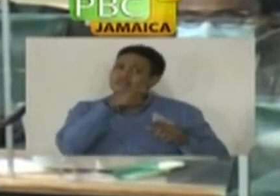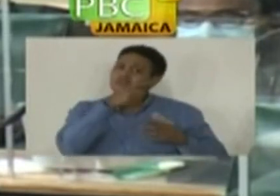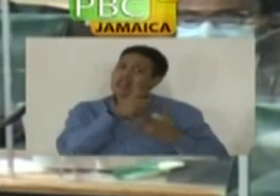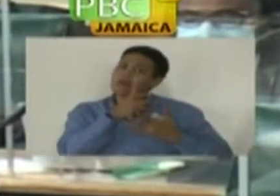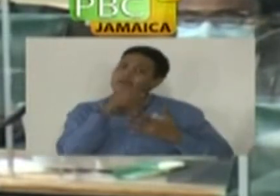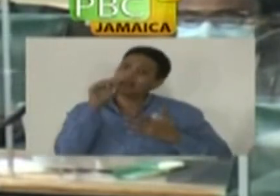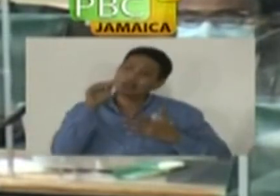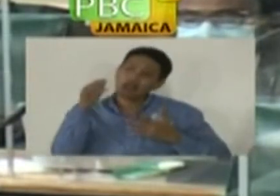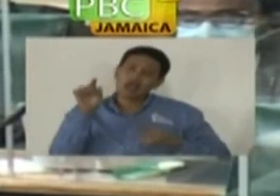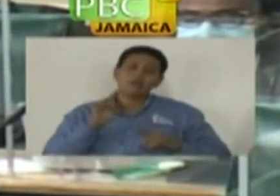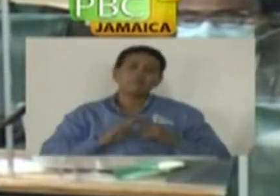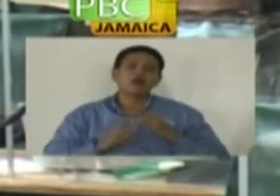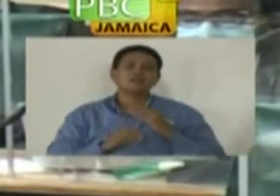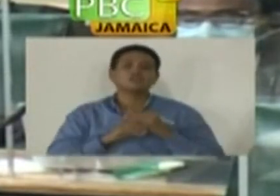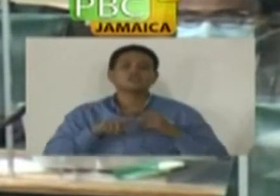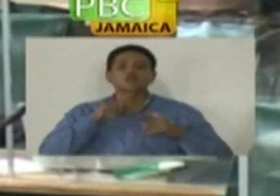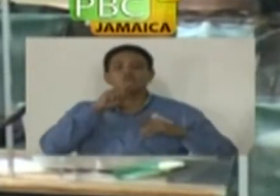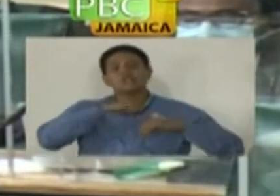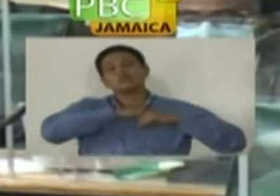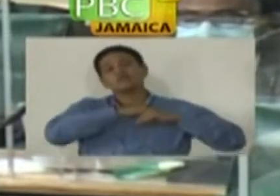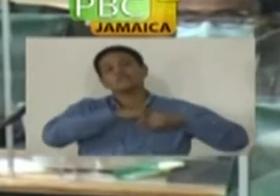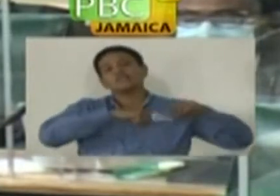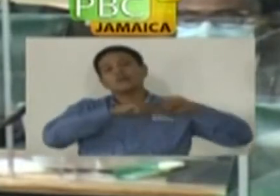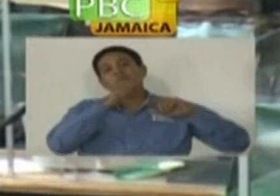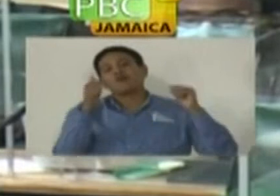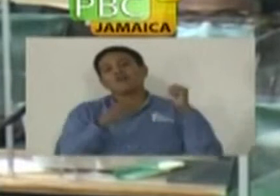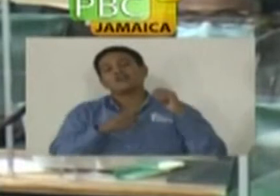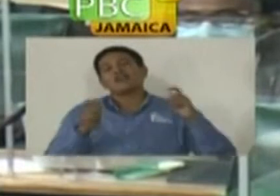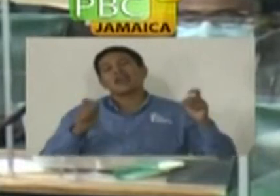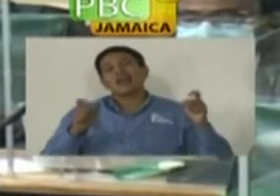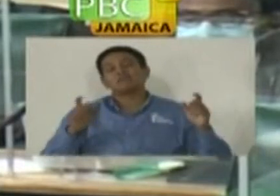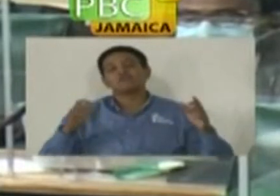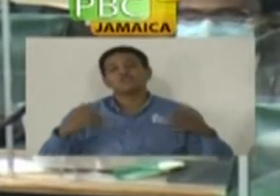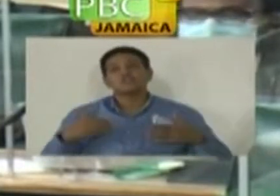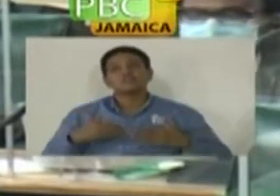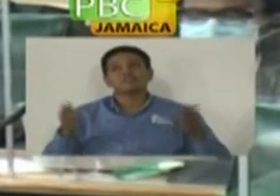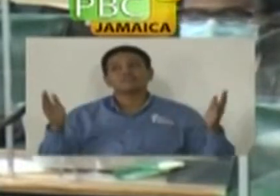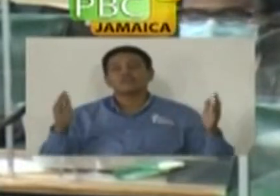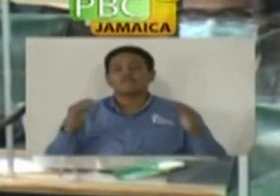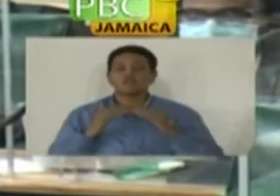appeal, but it also protects them under the administration of justice